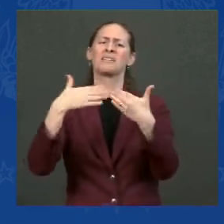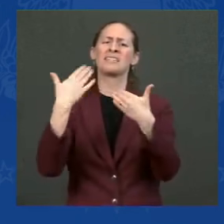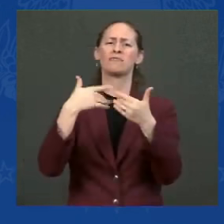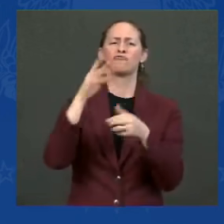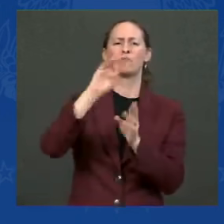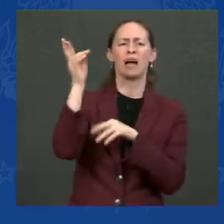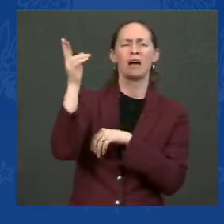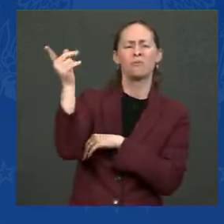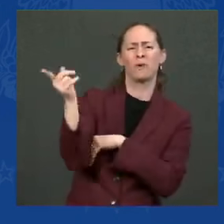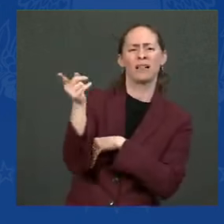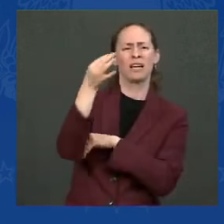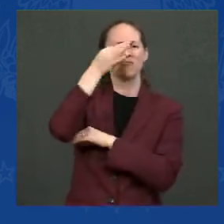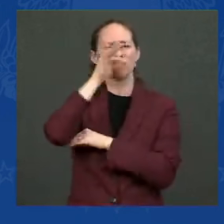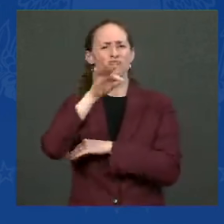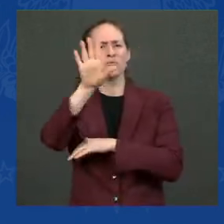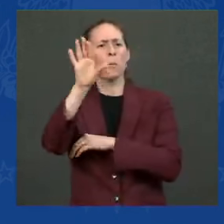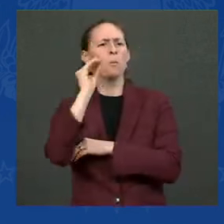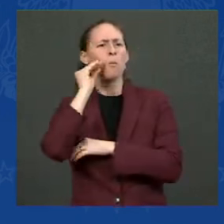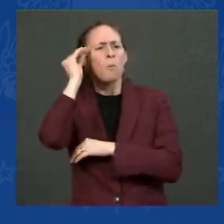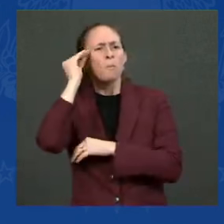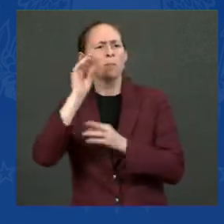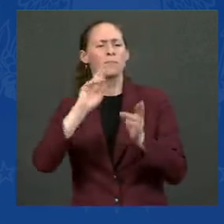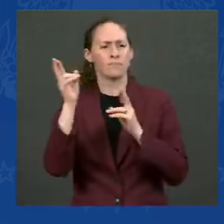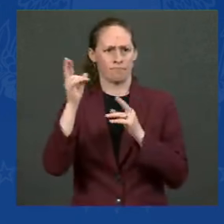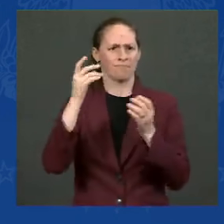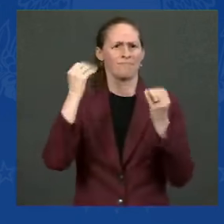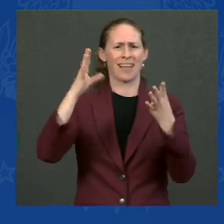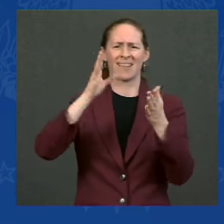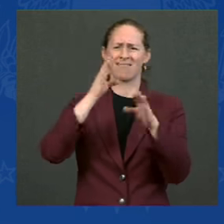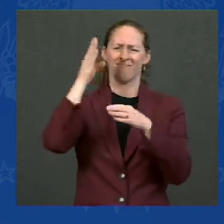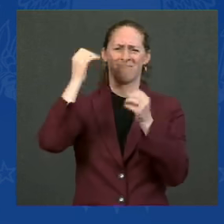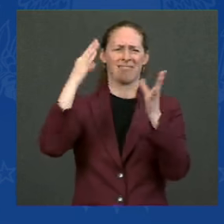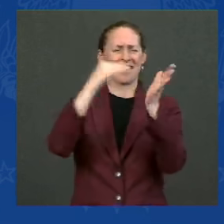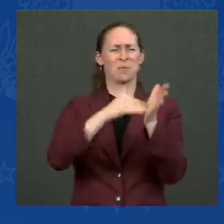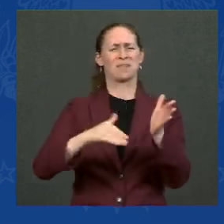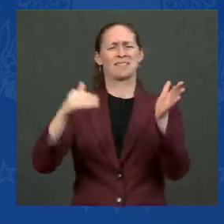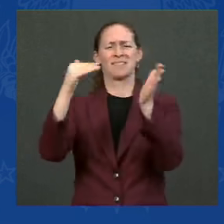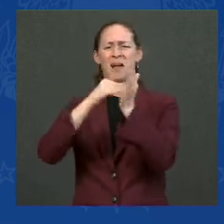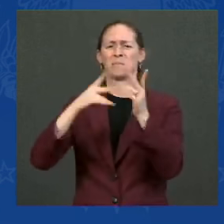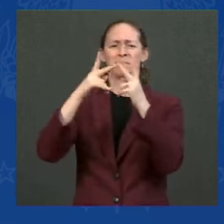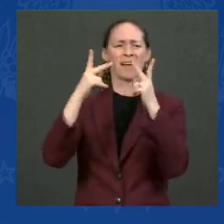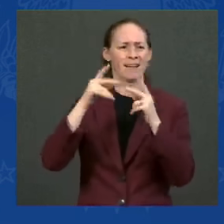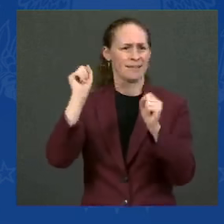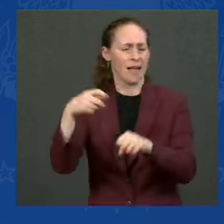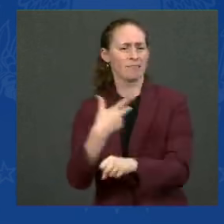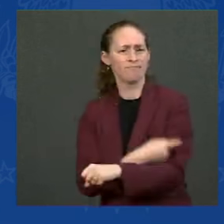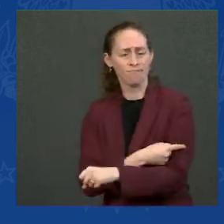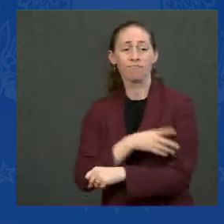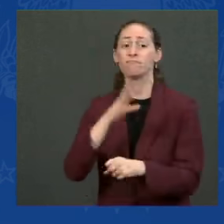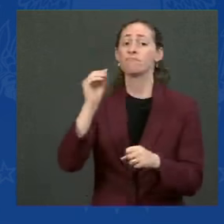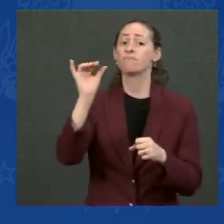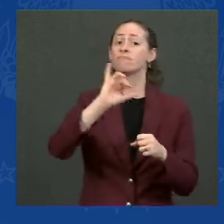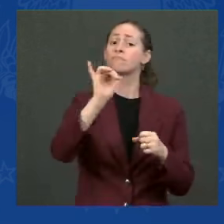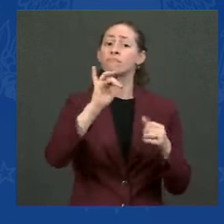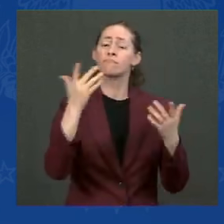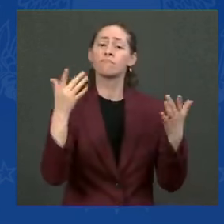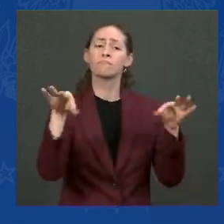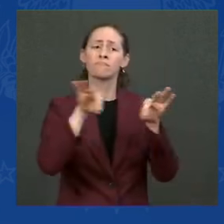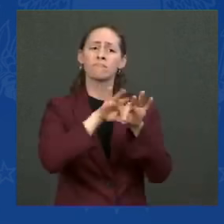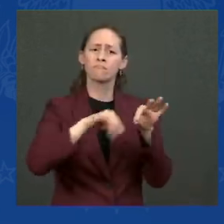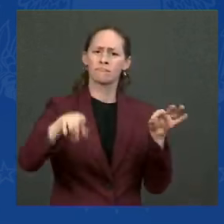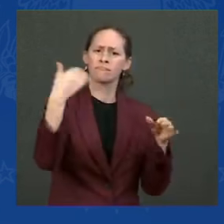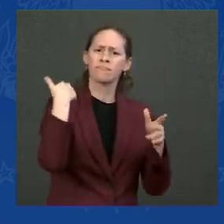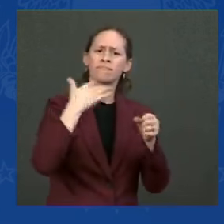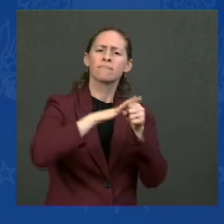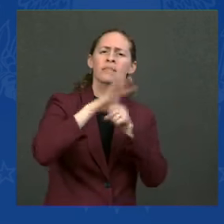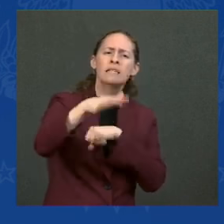over 880,000 places around the country. Third, we gave everyone ample time and information to deal with their concerns. We